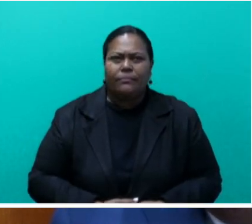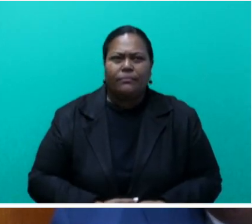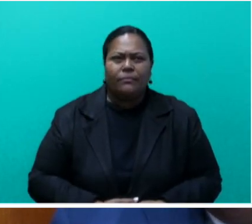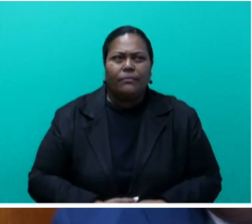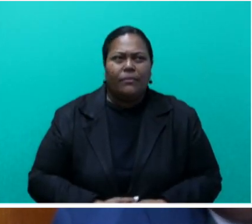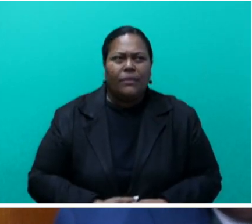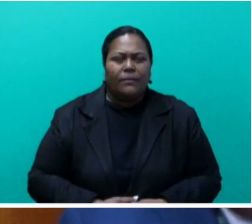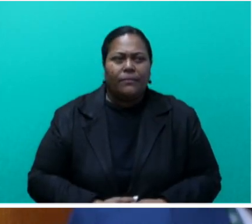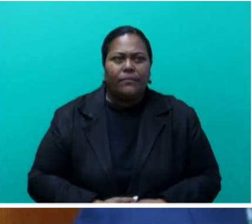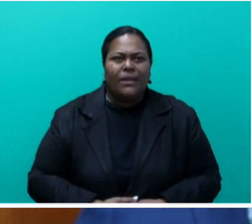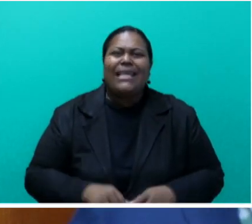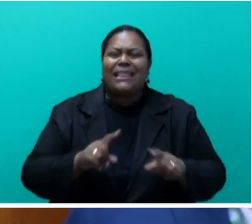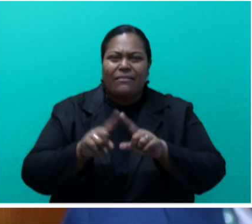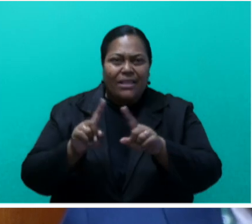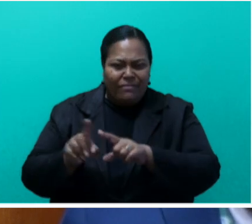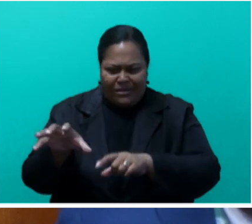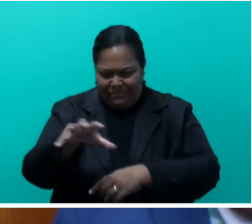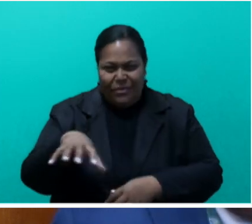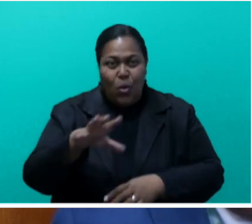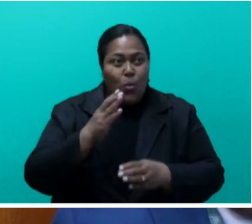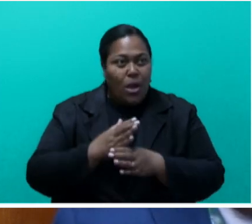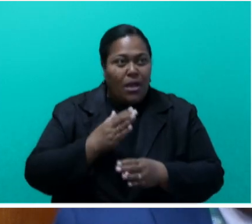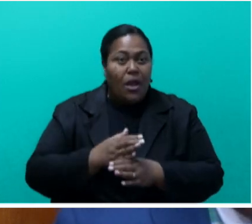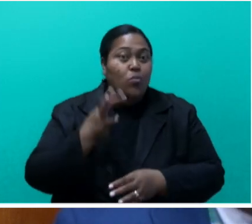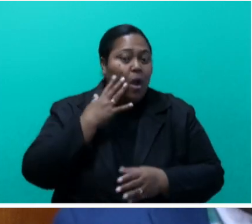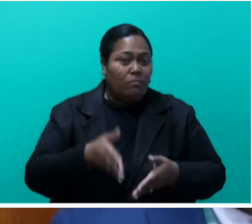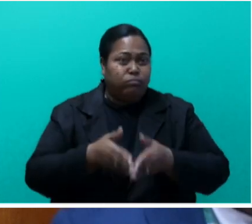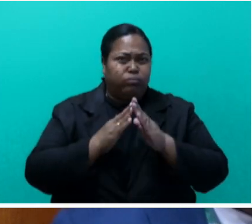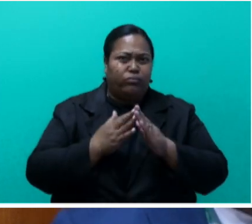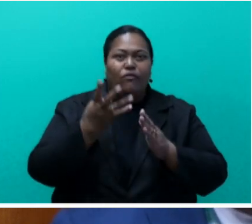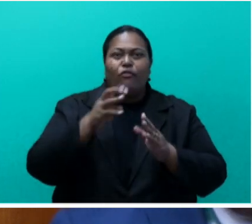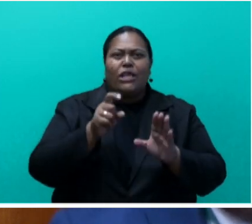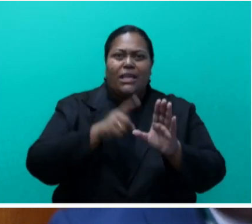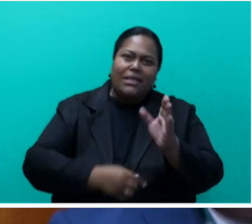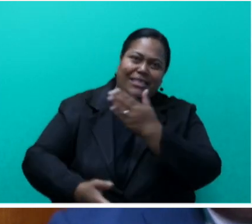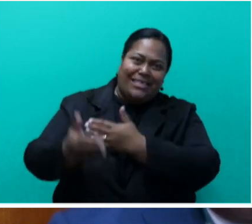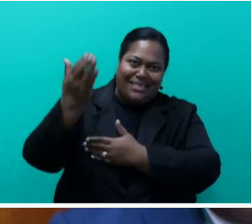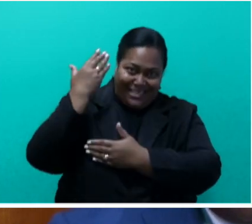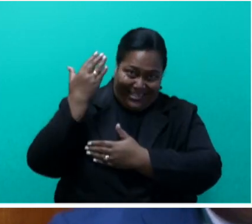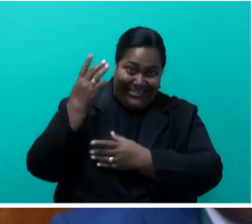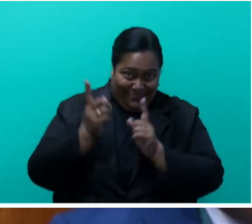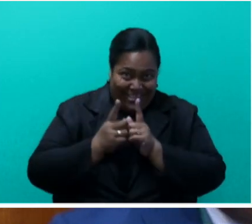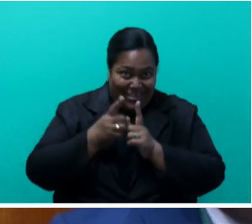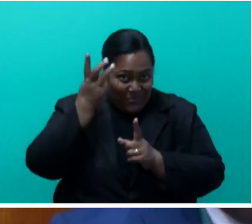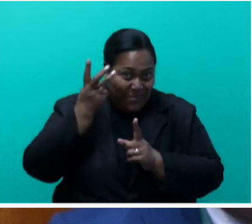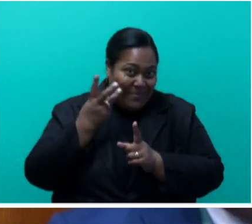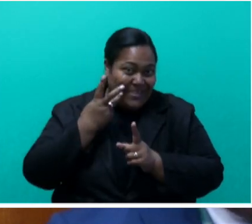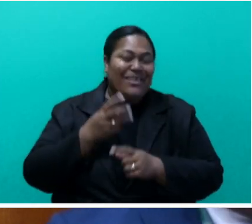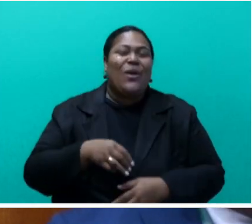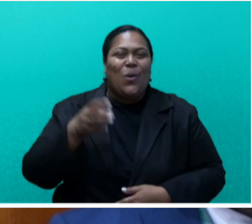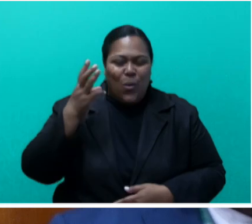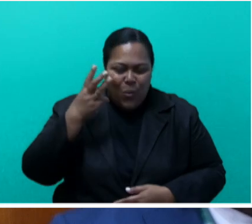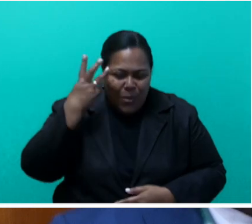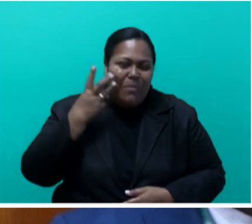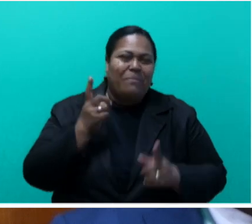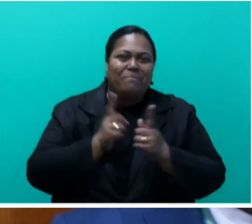across our region. Since its inception more than 40 years ago, this triennial conference has been a cornerstone in